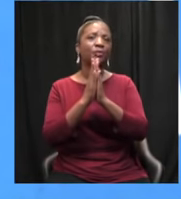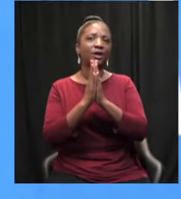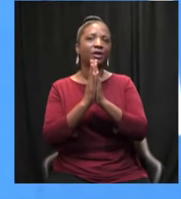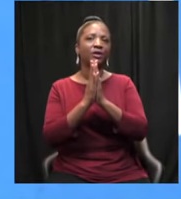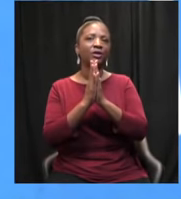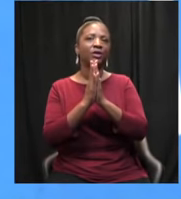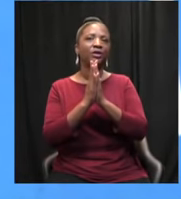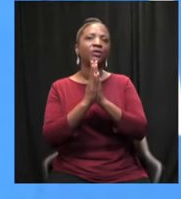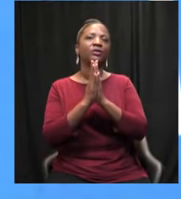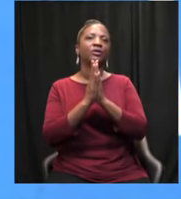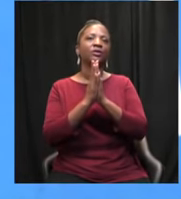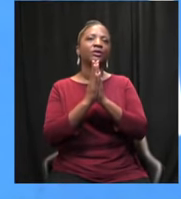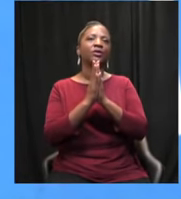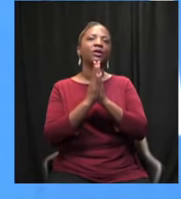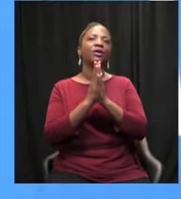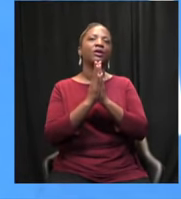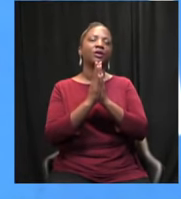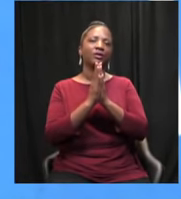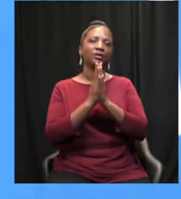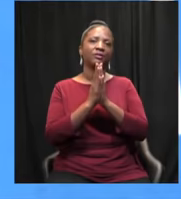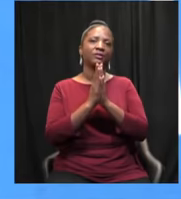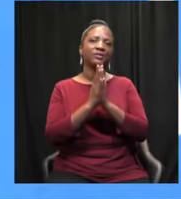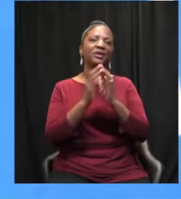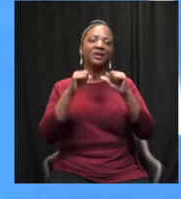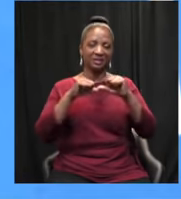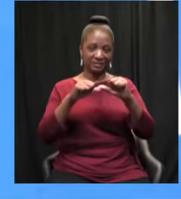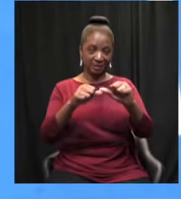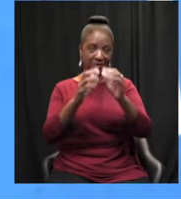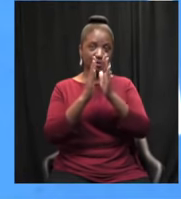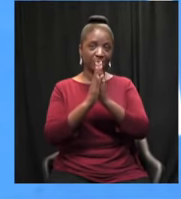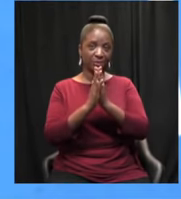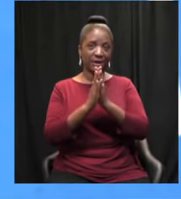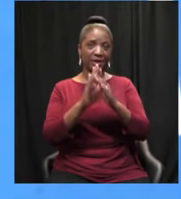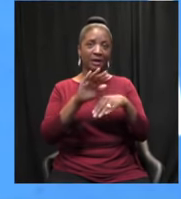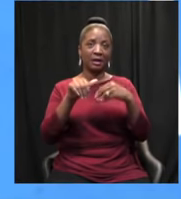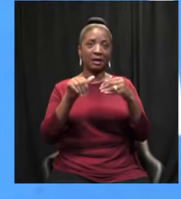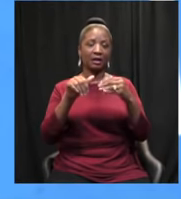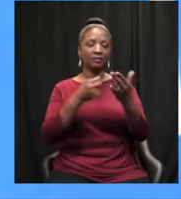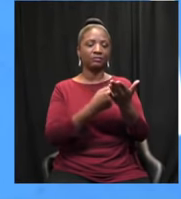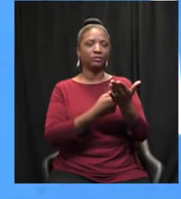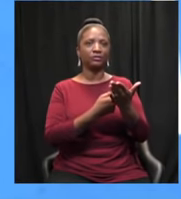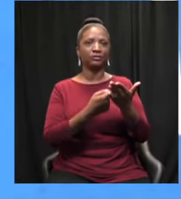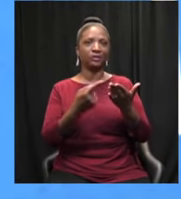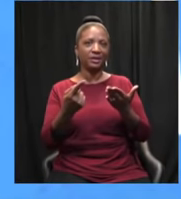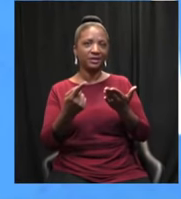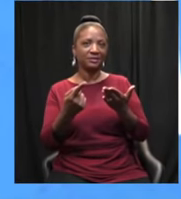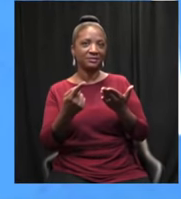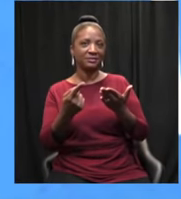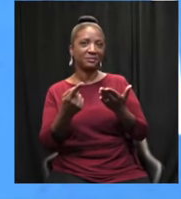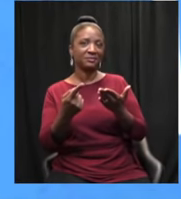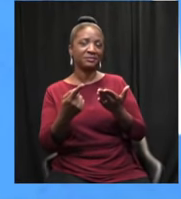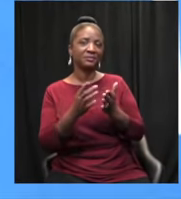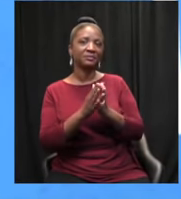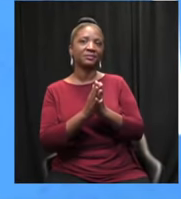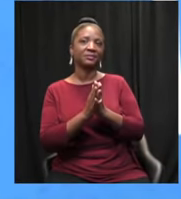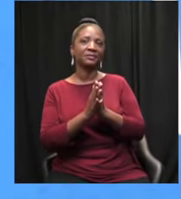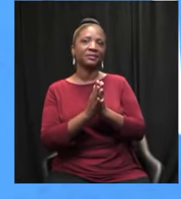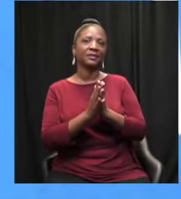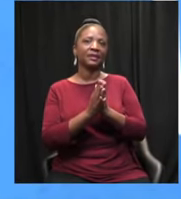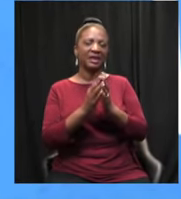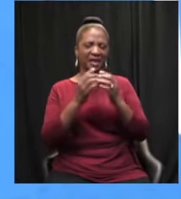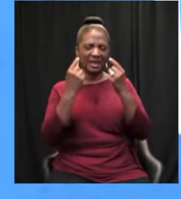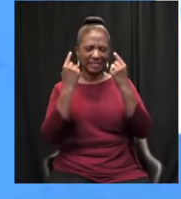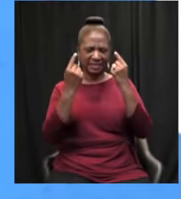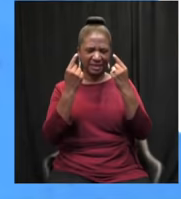we're going to dismiss you. But listen, just keep on praying the rest of this week. And this week, I want you just to meditate on Jesus. You can